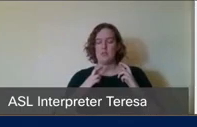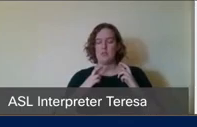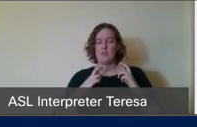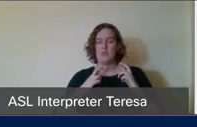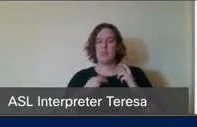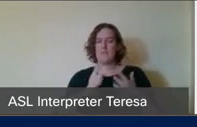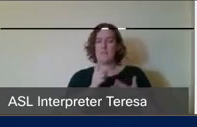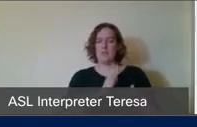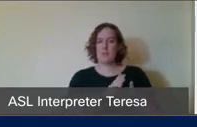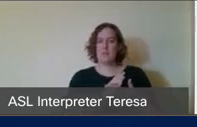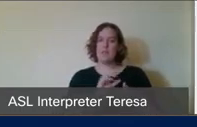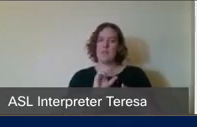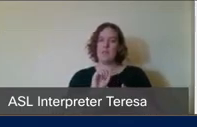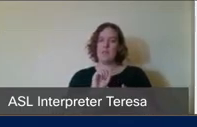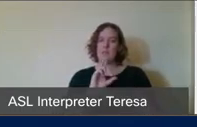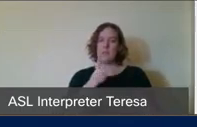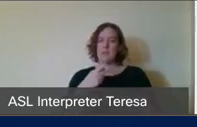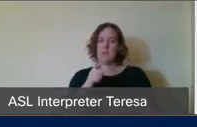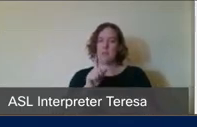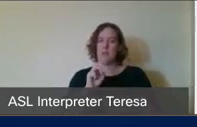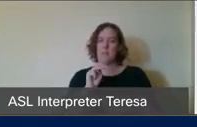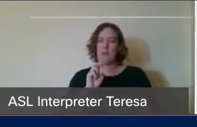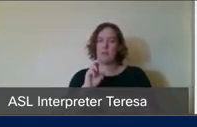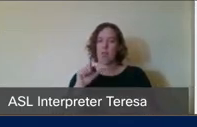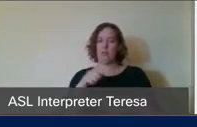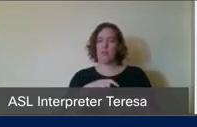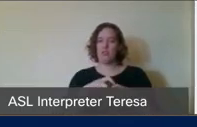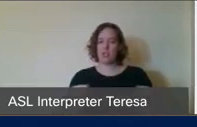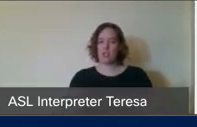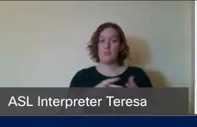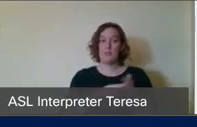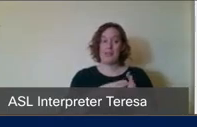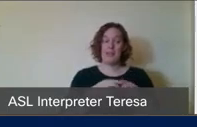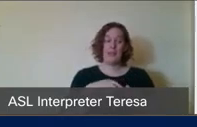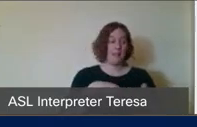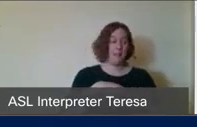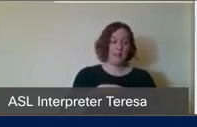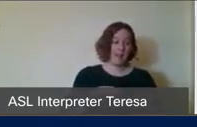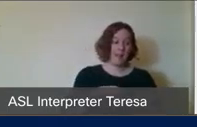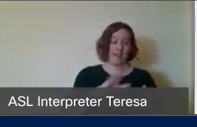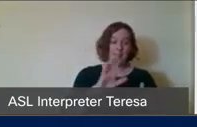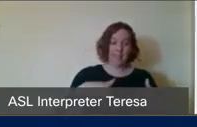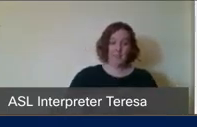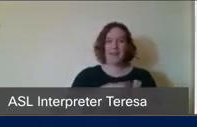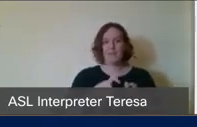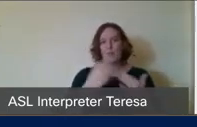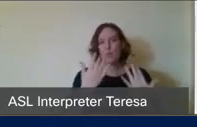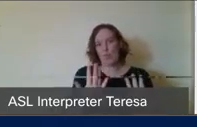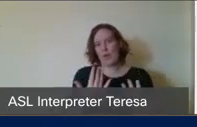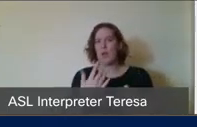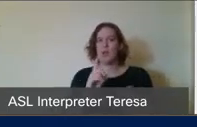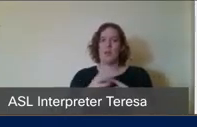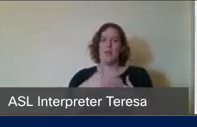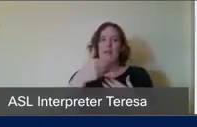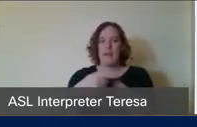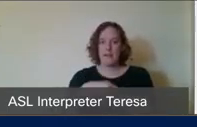supplemental checks. And so if you don't get paid on time, you have to wait until the next pay period. And Taj has done a really good job to make